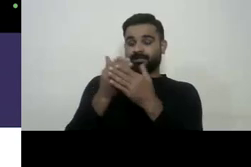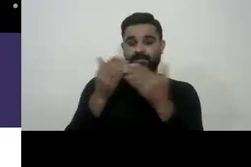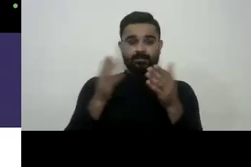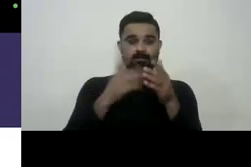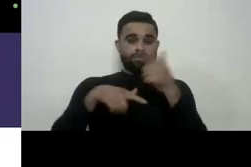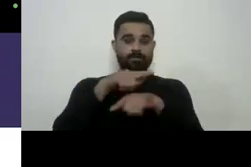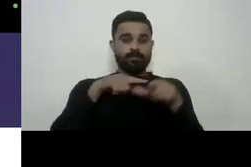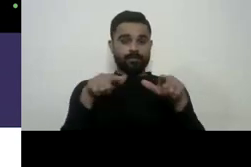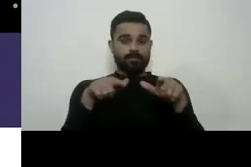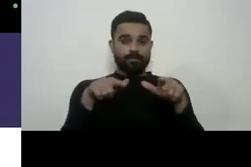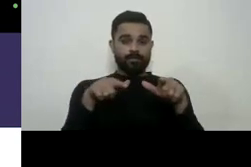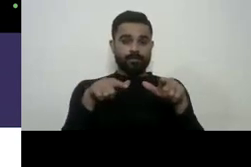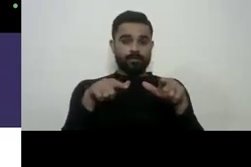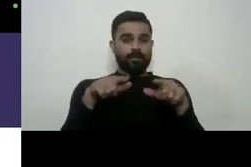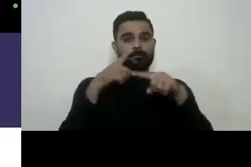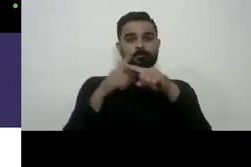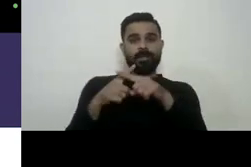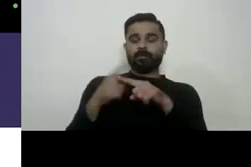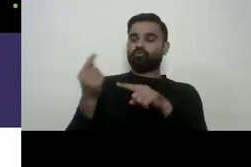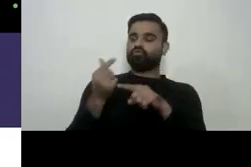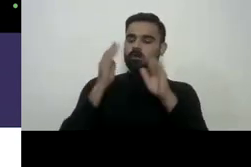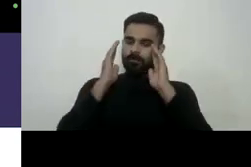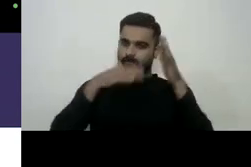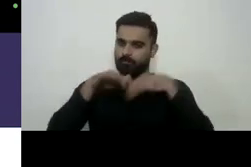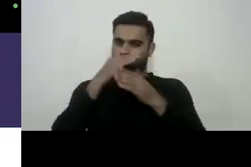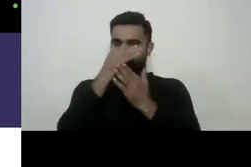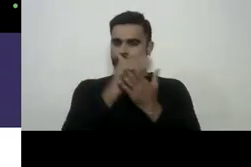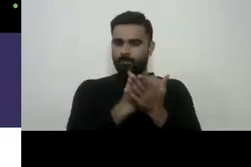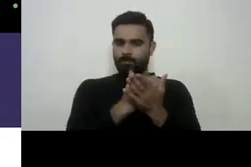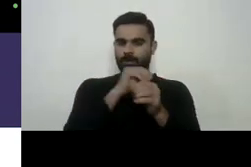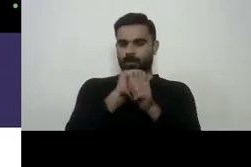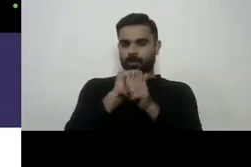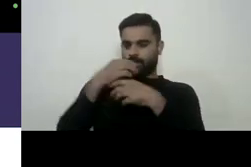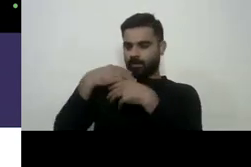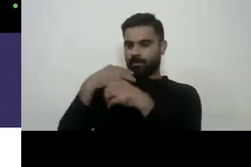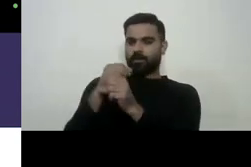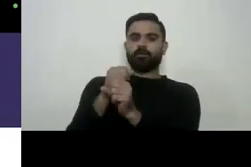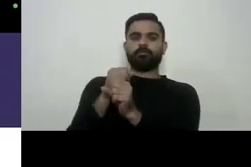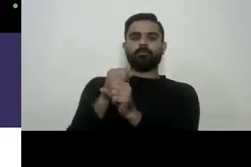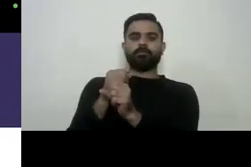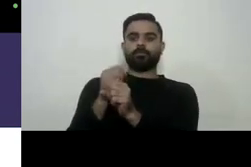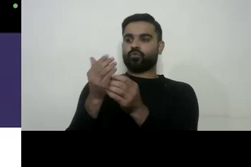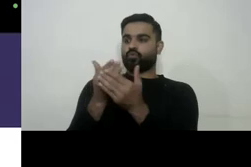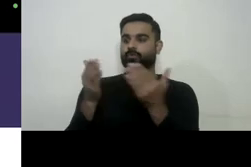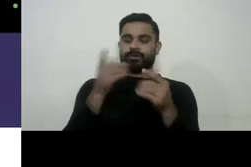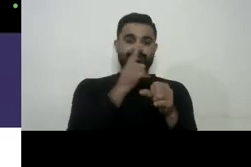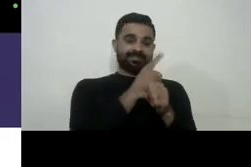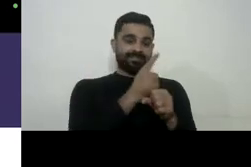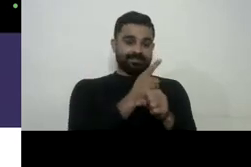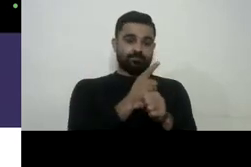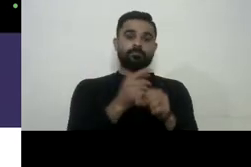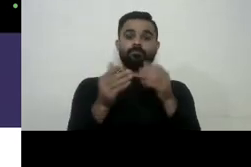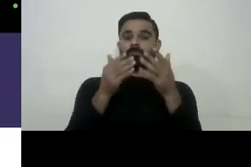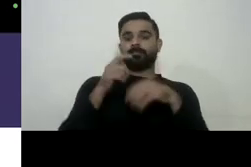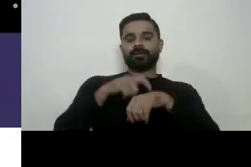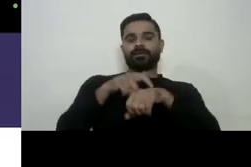language. And this is how the strategy work, where the production is supported by teacher or maybe at times